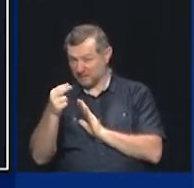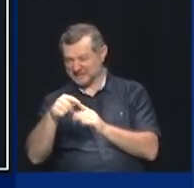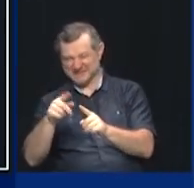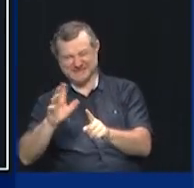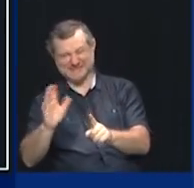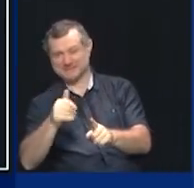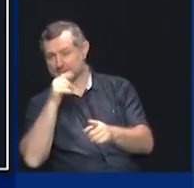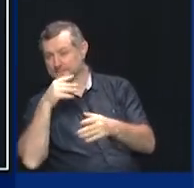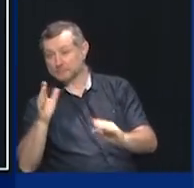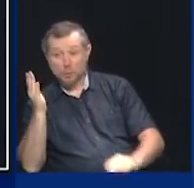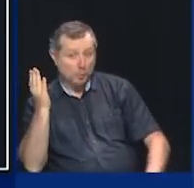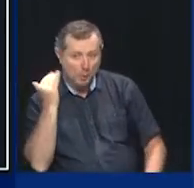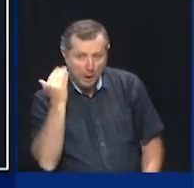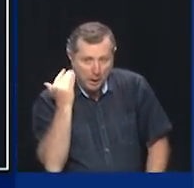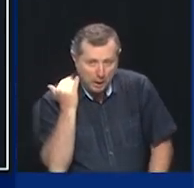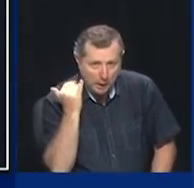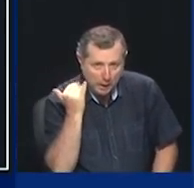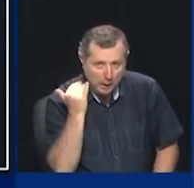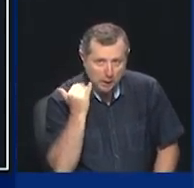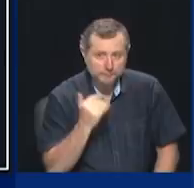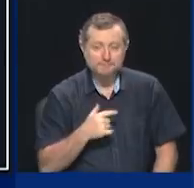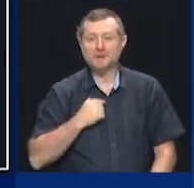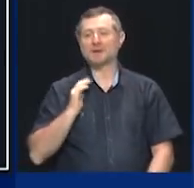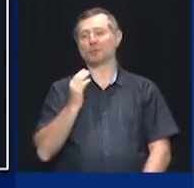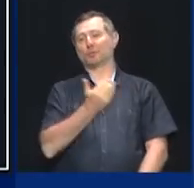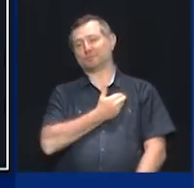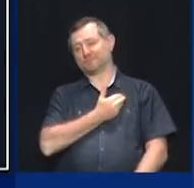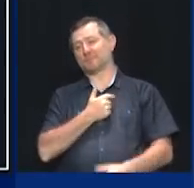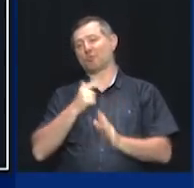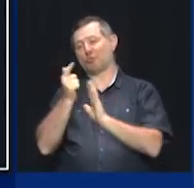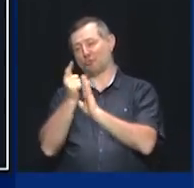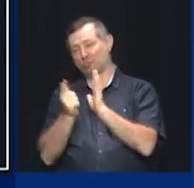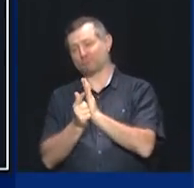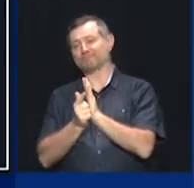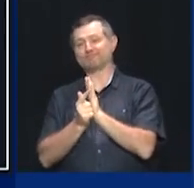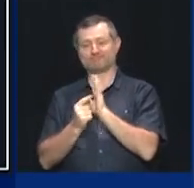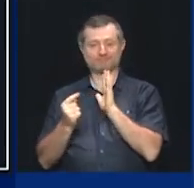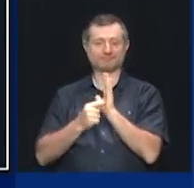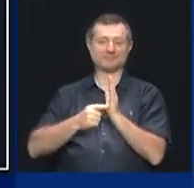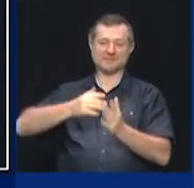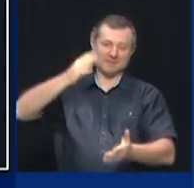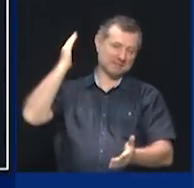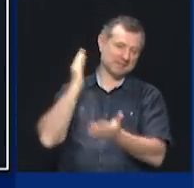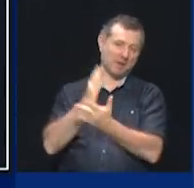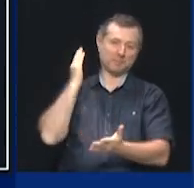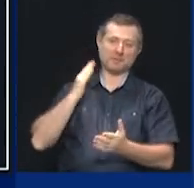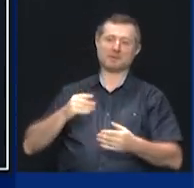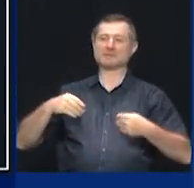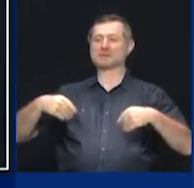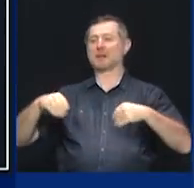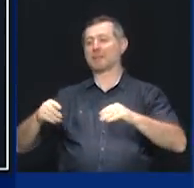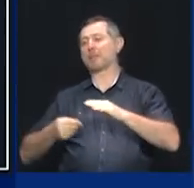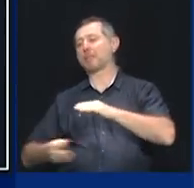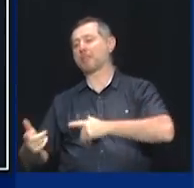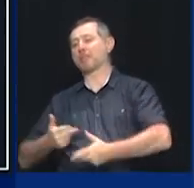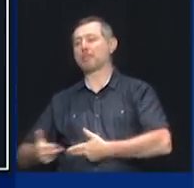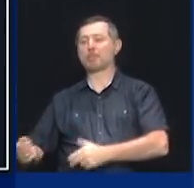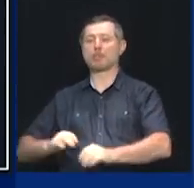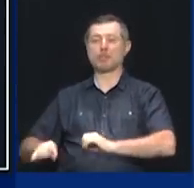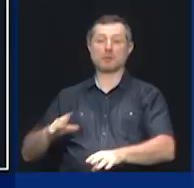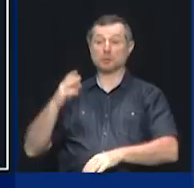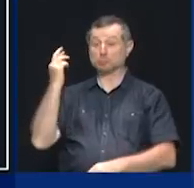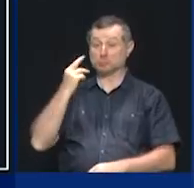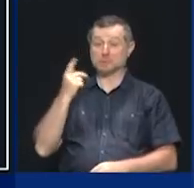With our law, it effectively has stopped guns. Thank God I don't even want to mention it. When you look